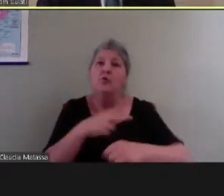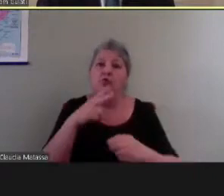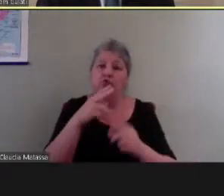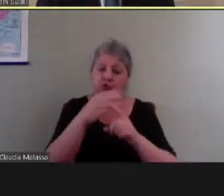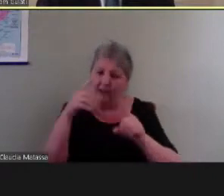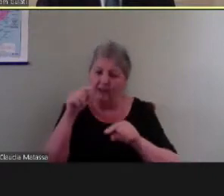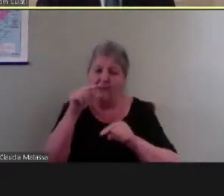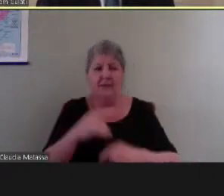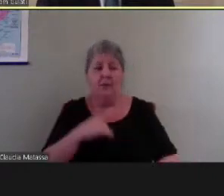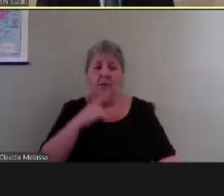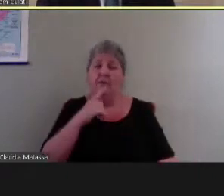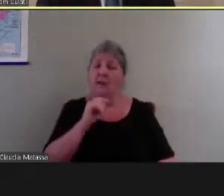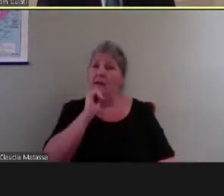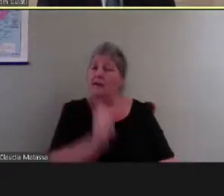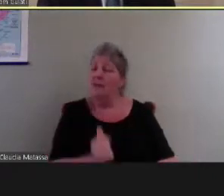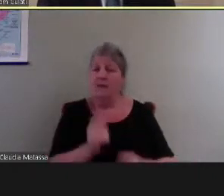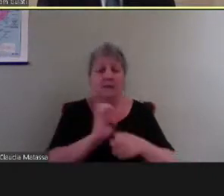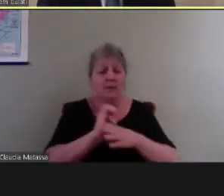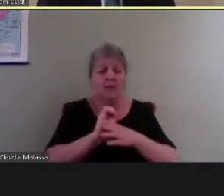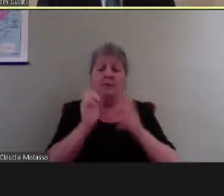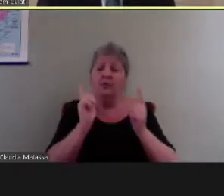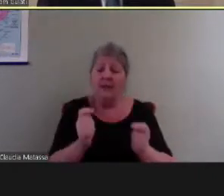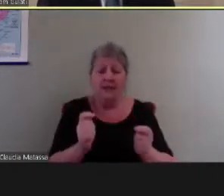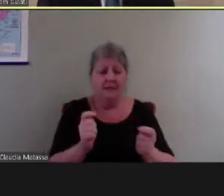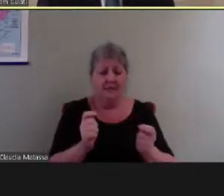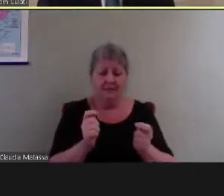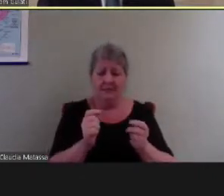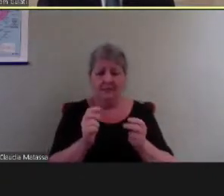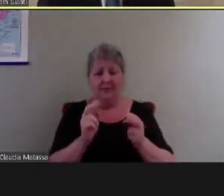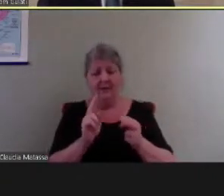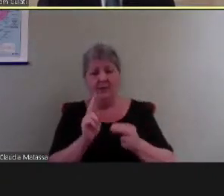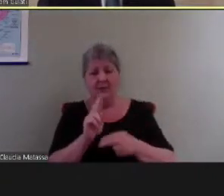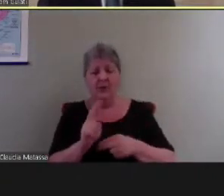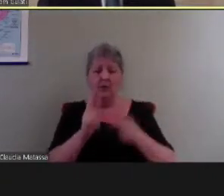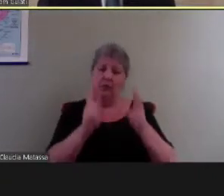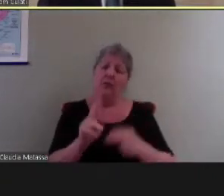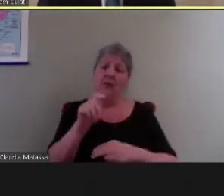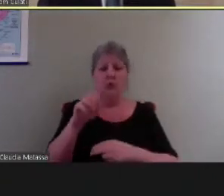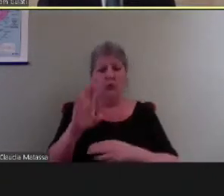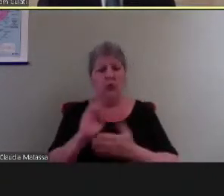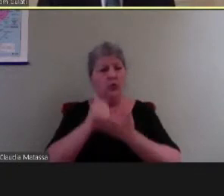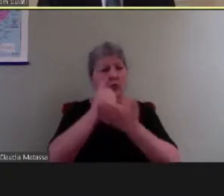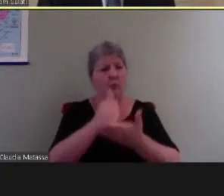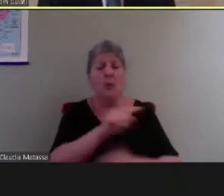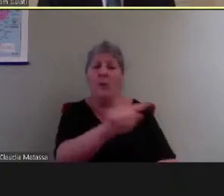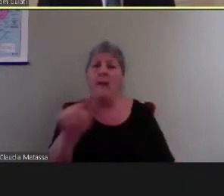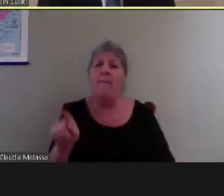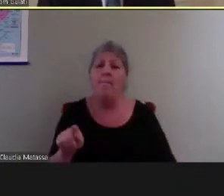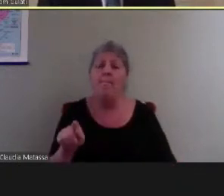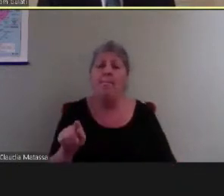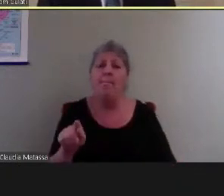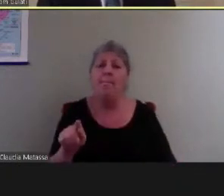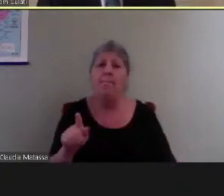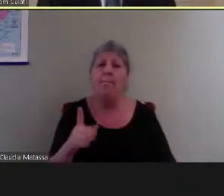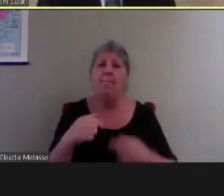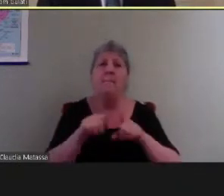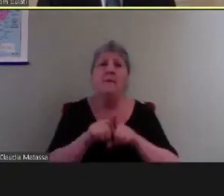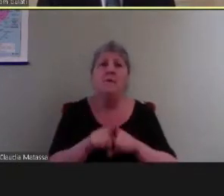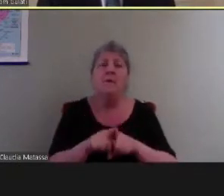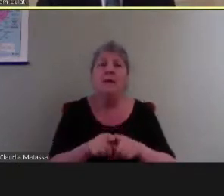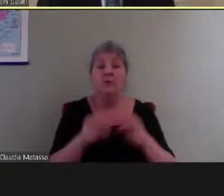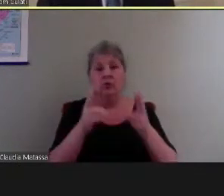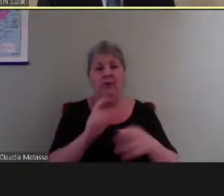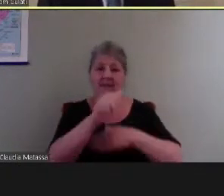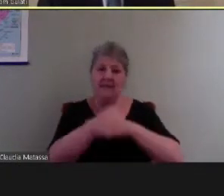have adequate training, the adequate tools to identify people who need support, as well as the right